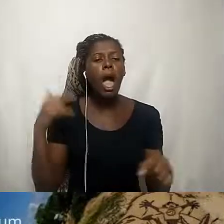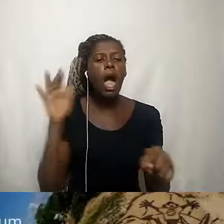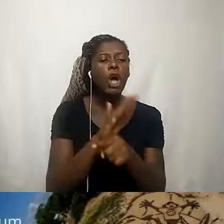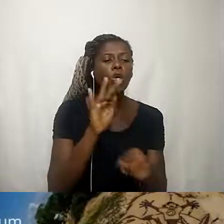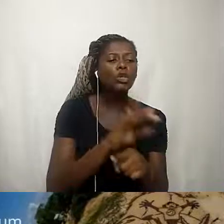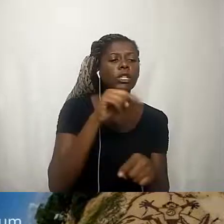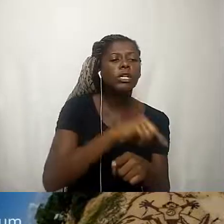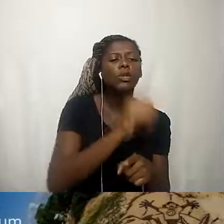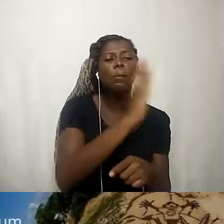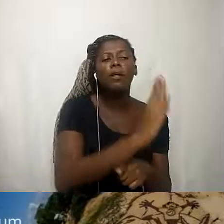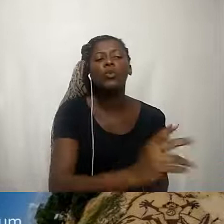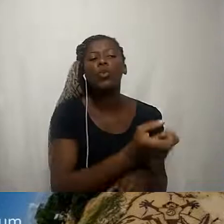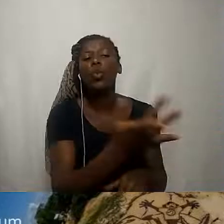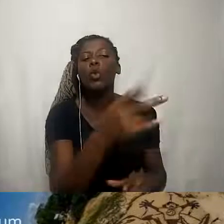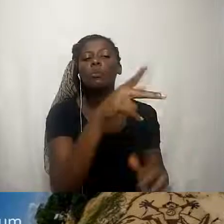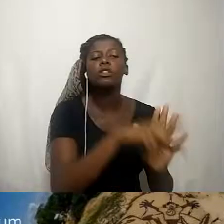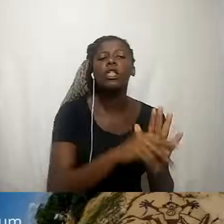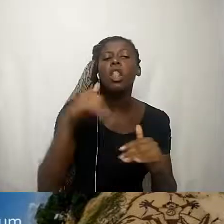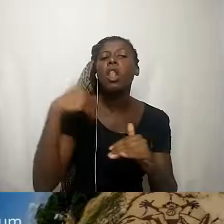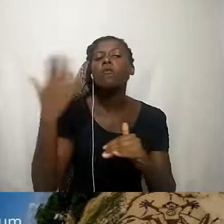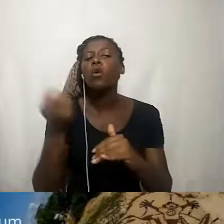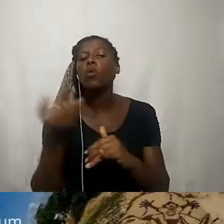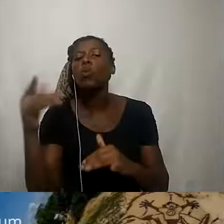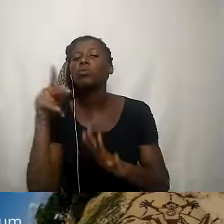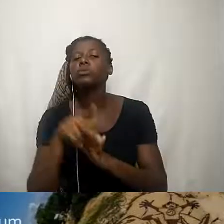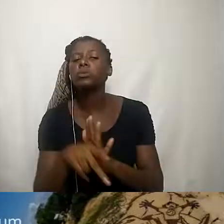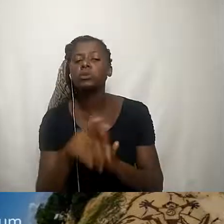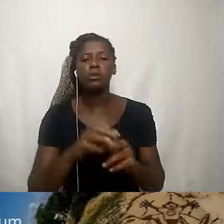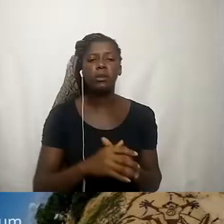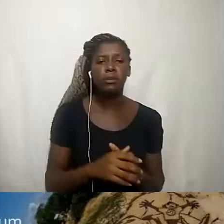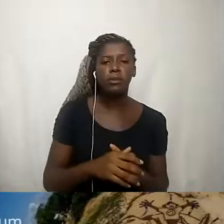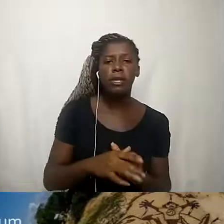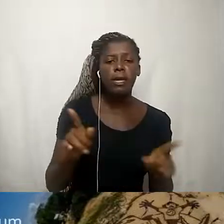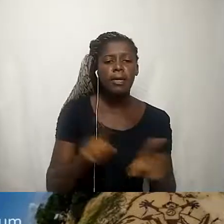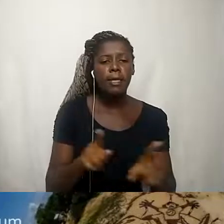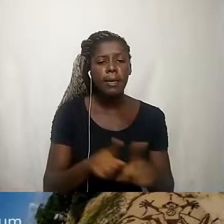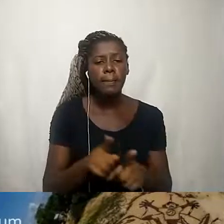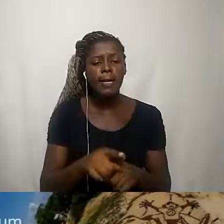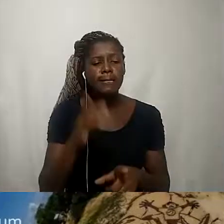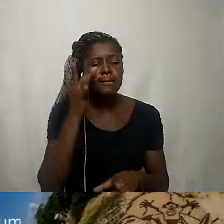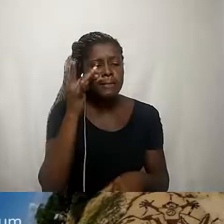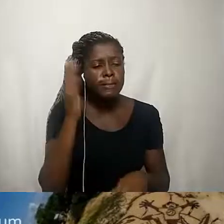and supporting the conservation actions. And also the actions